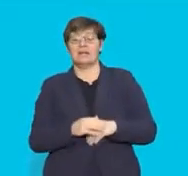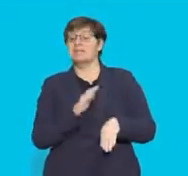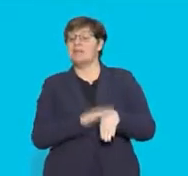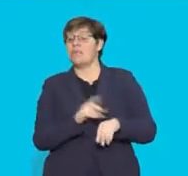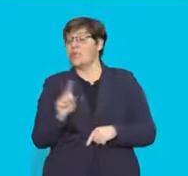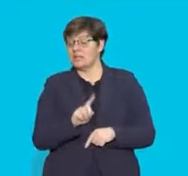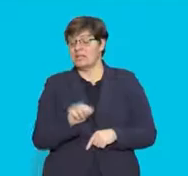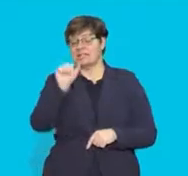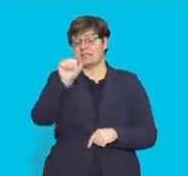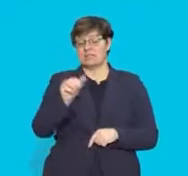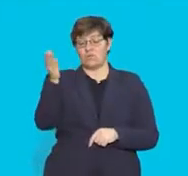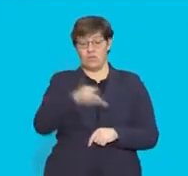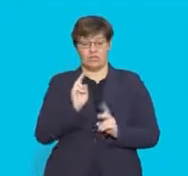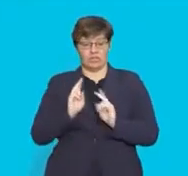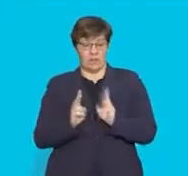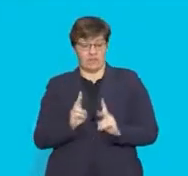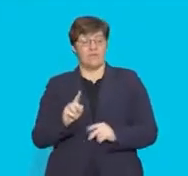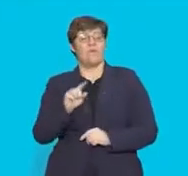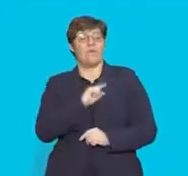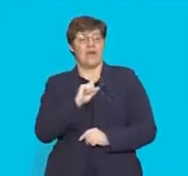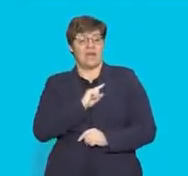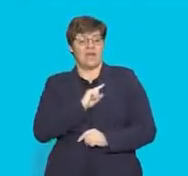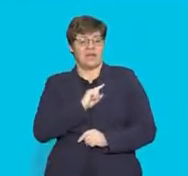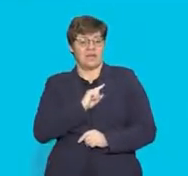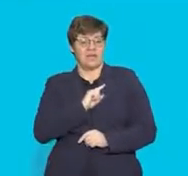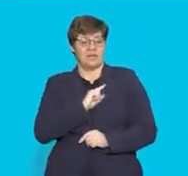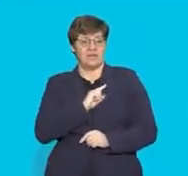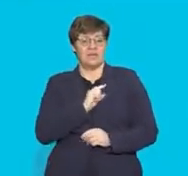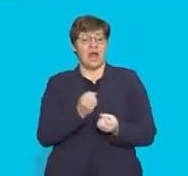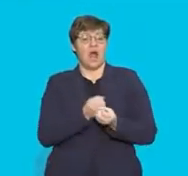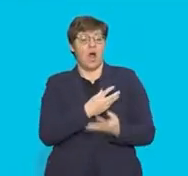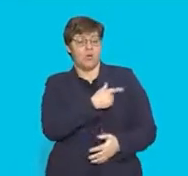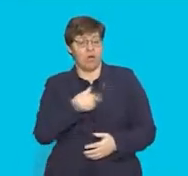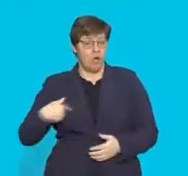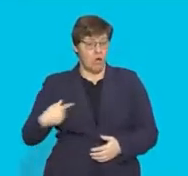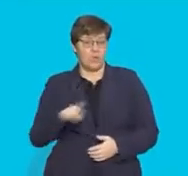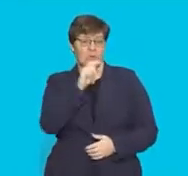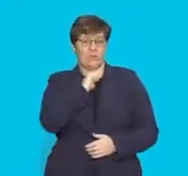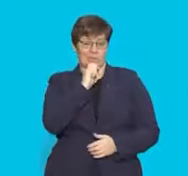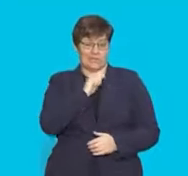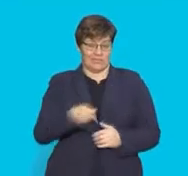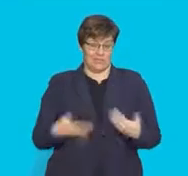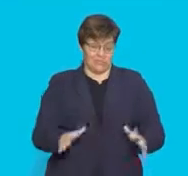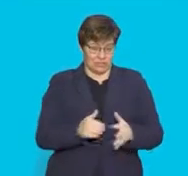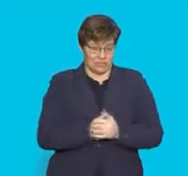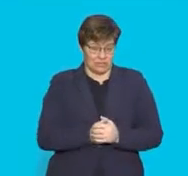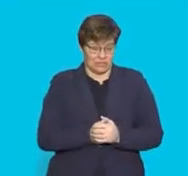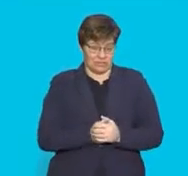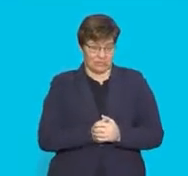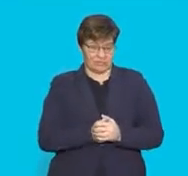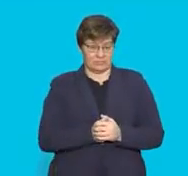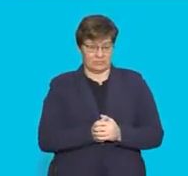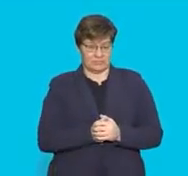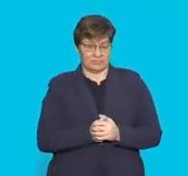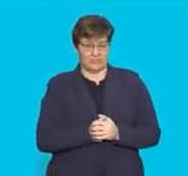be 6/12 because that is the amount of time that you have used the asset in